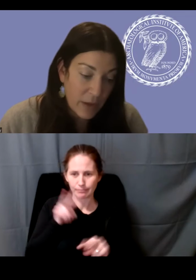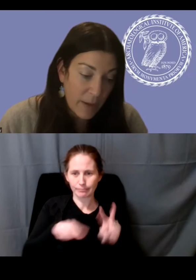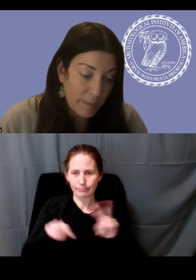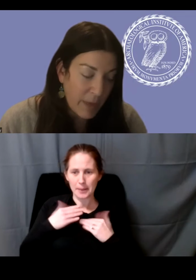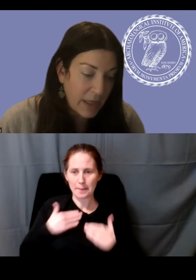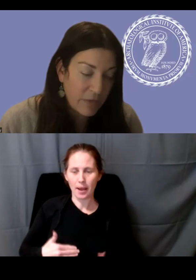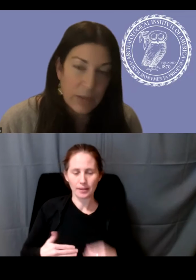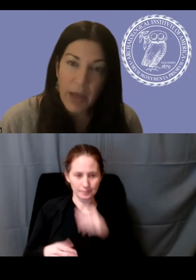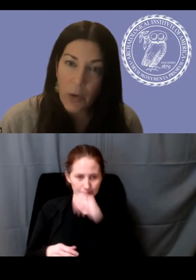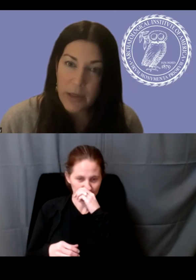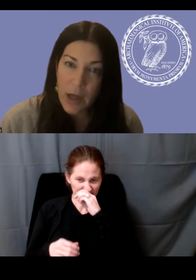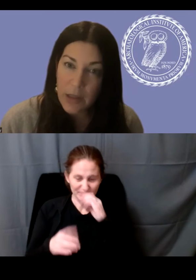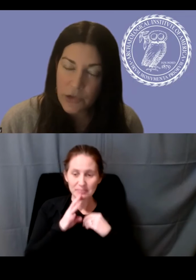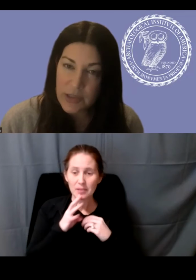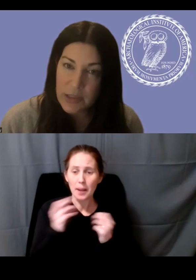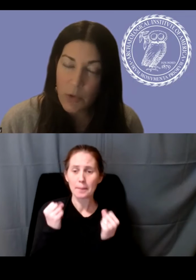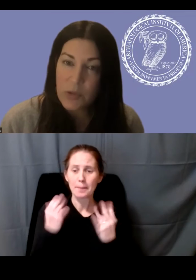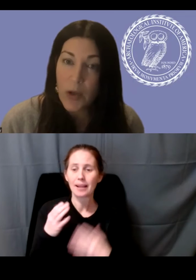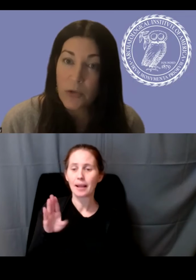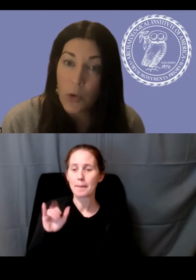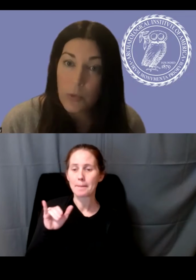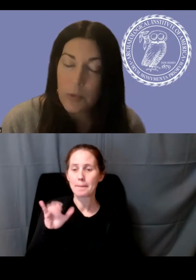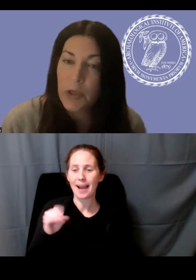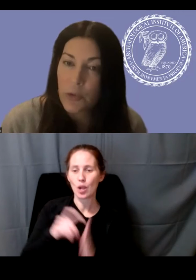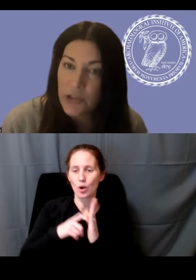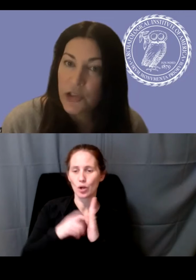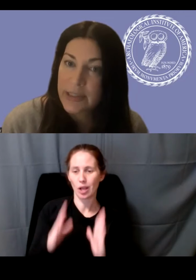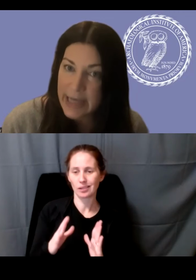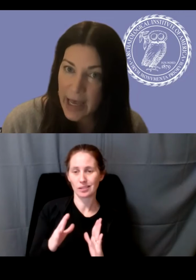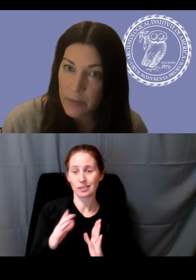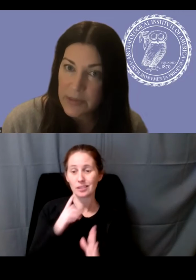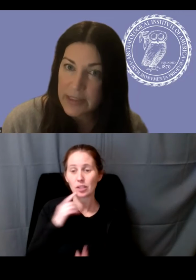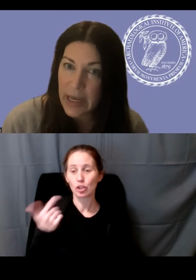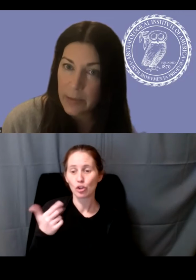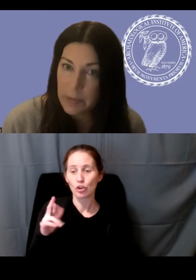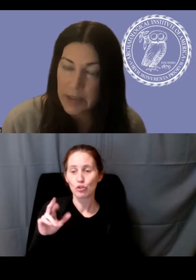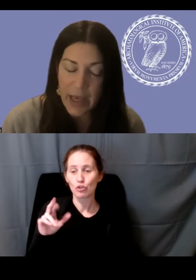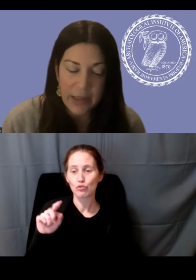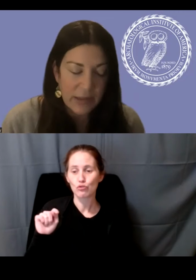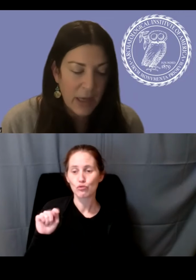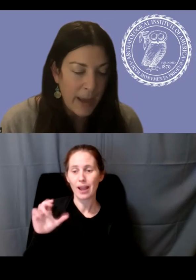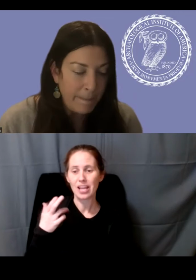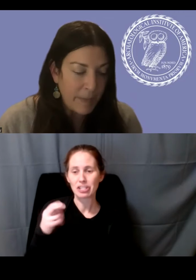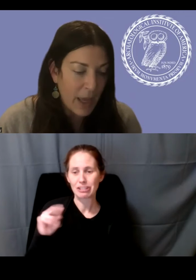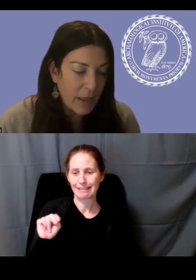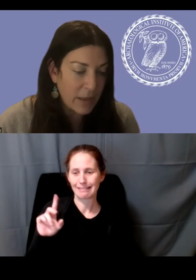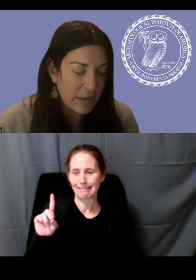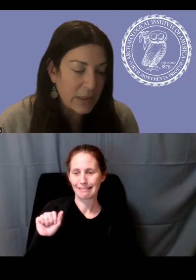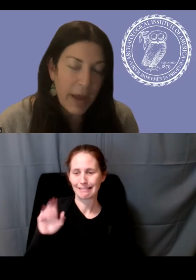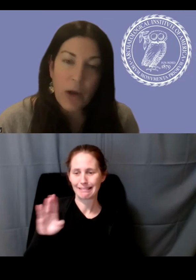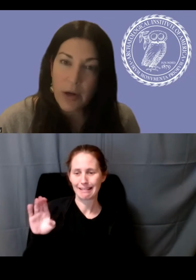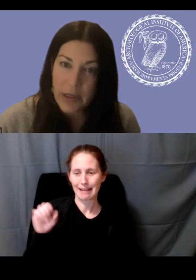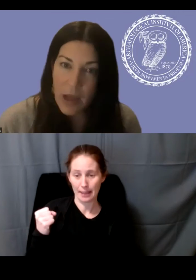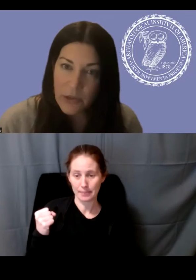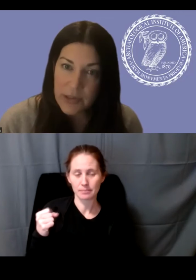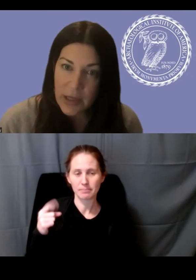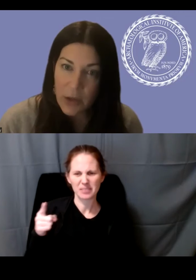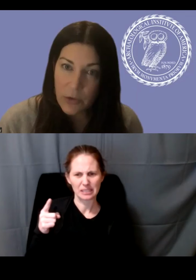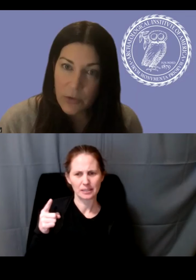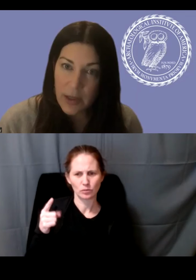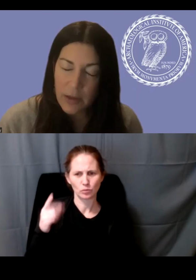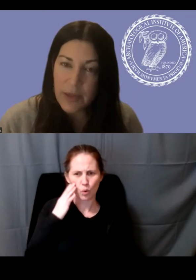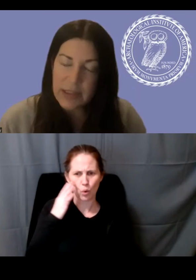with many of these bioarchaeologists. The most well-known would be Gretchen Dabbs, D-A-B-B-S. And these